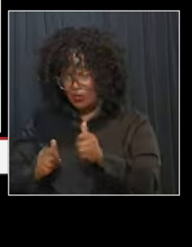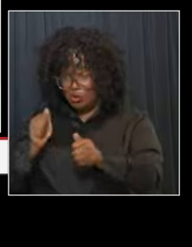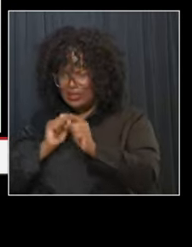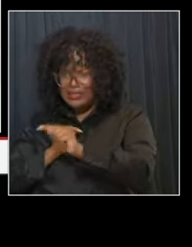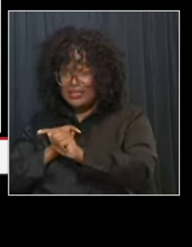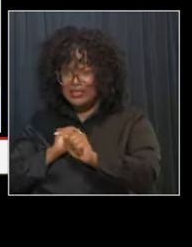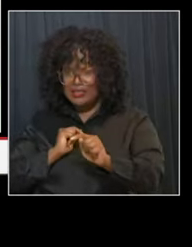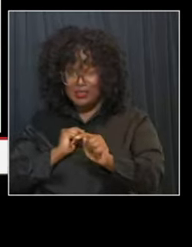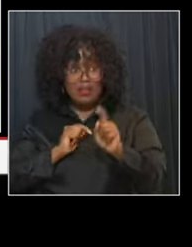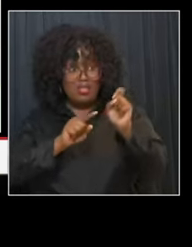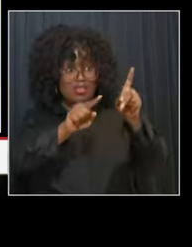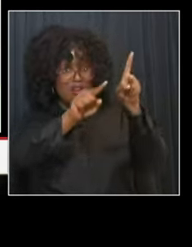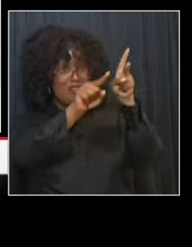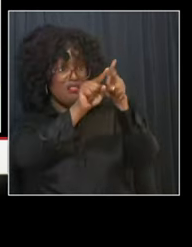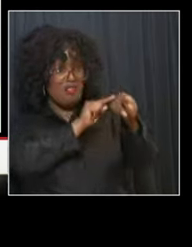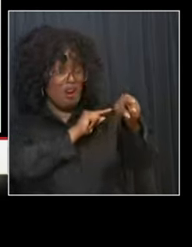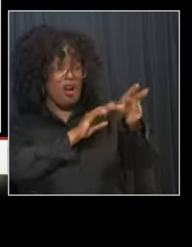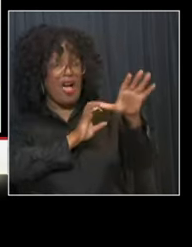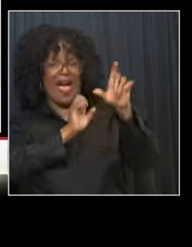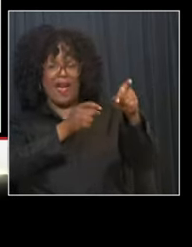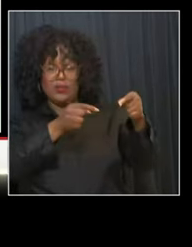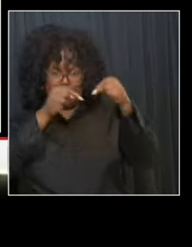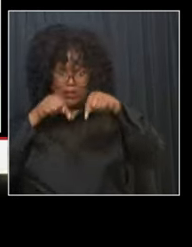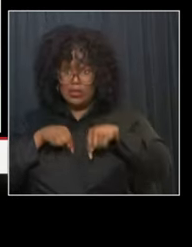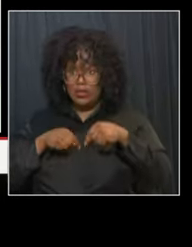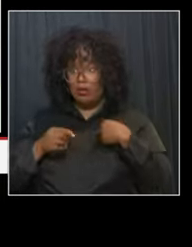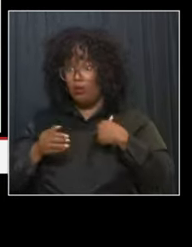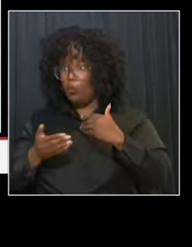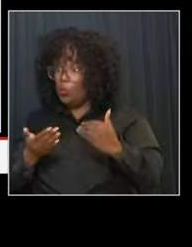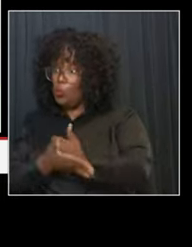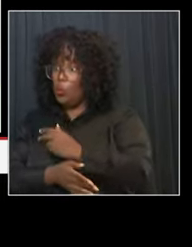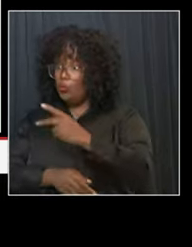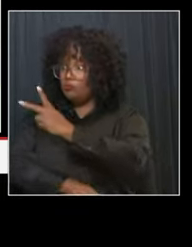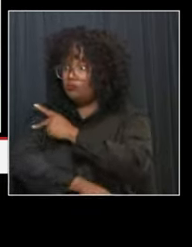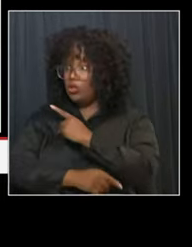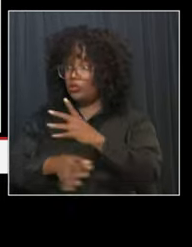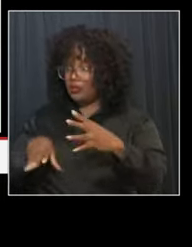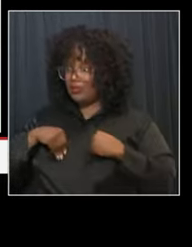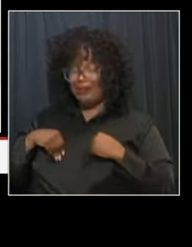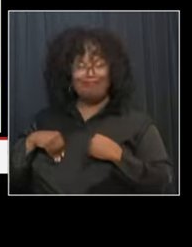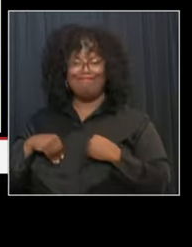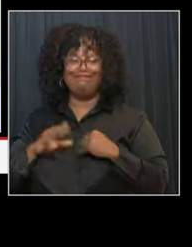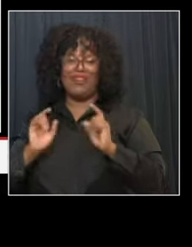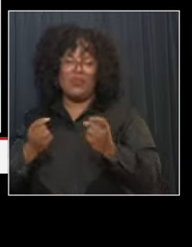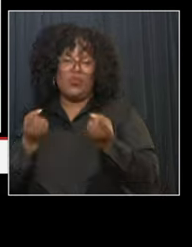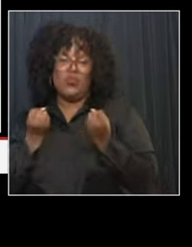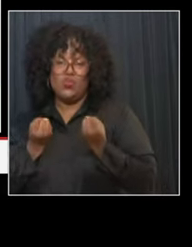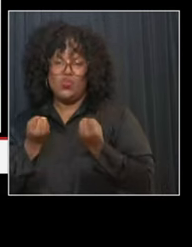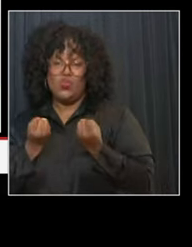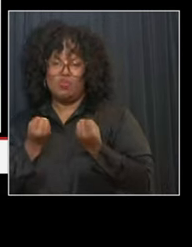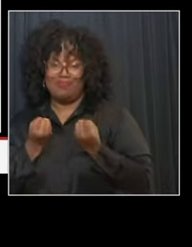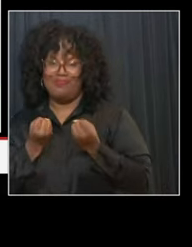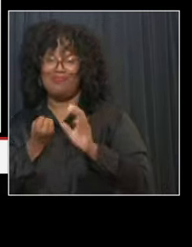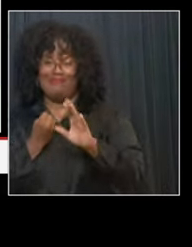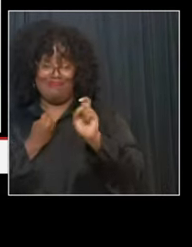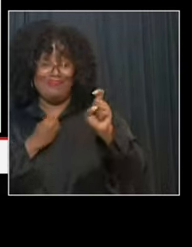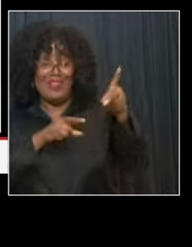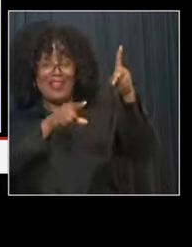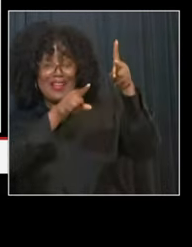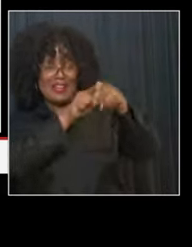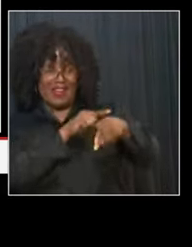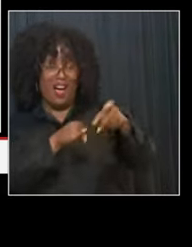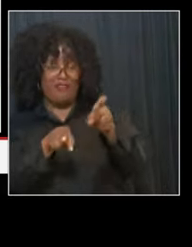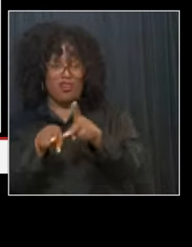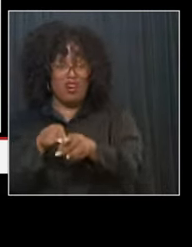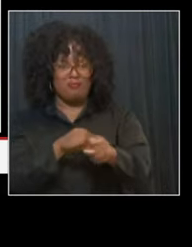number of people in the program. And we've done that with three goals in mind.